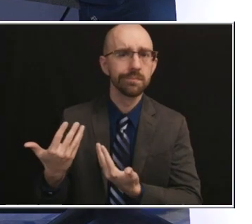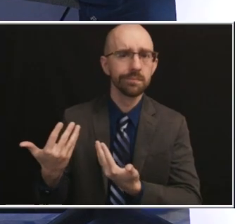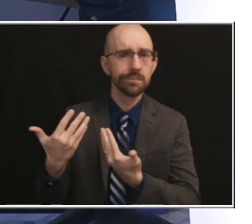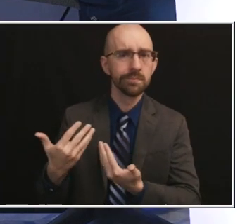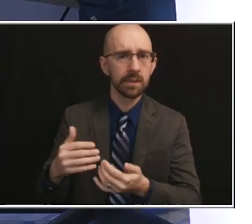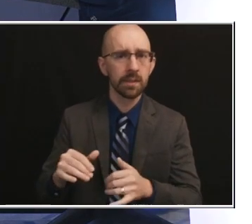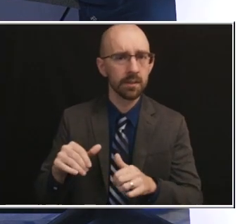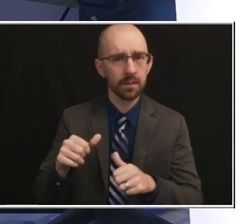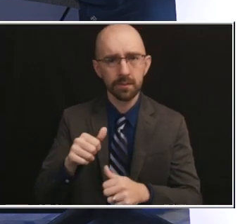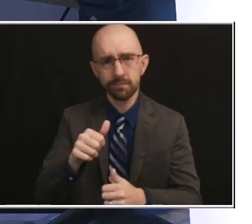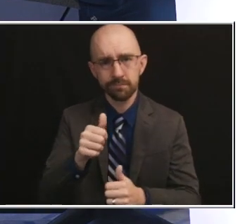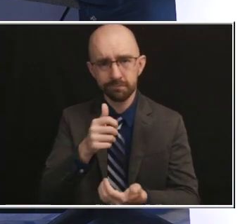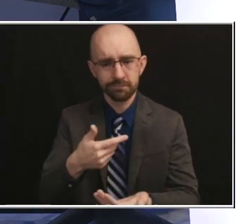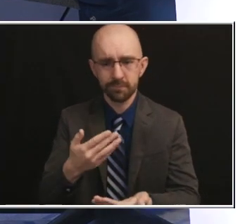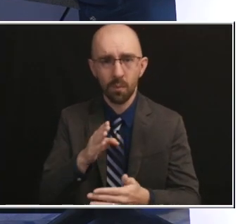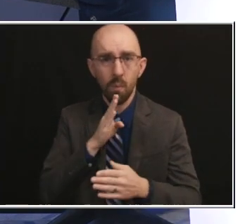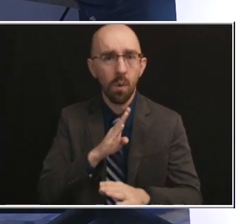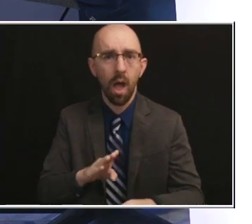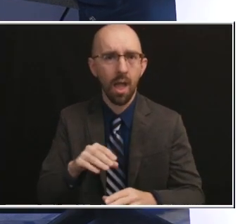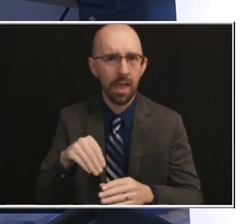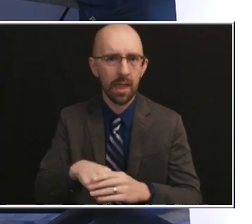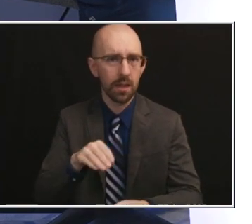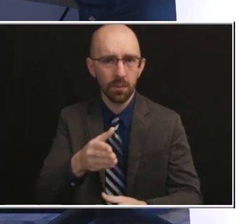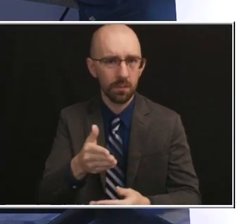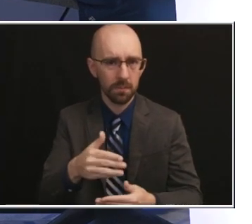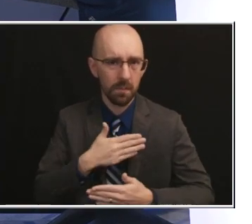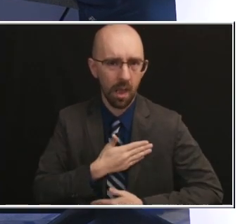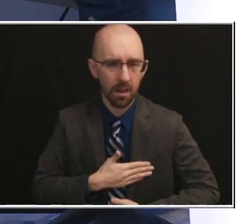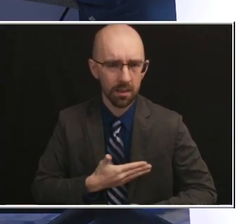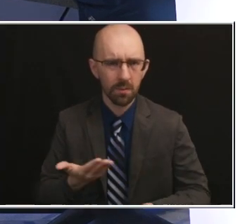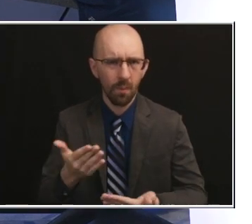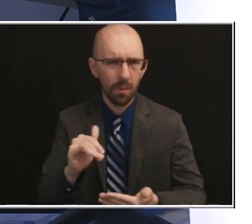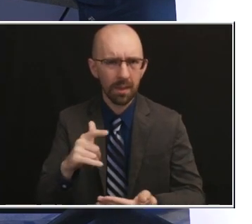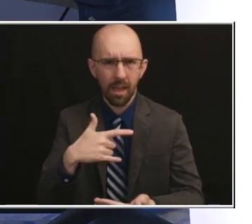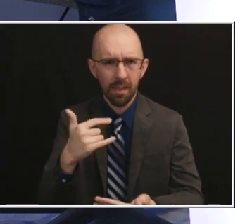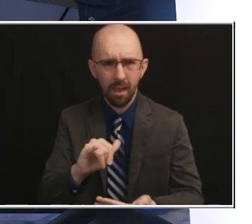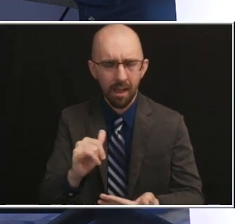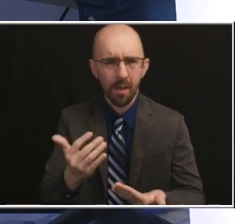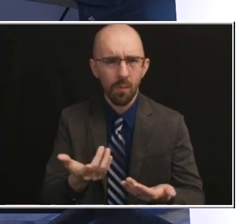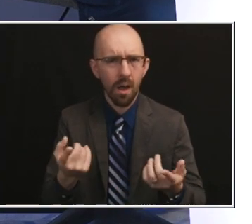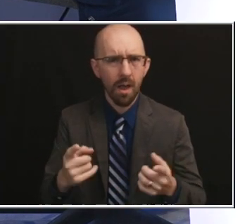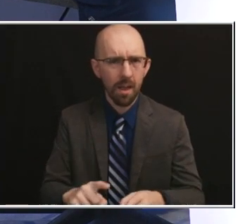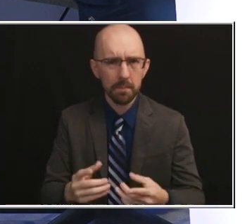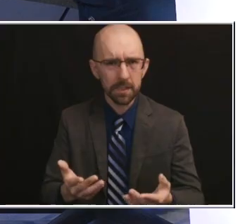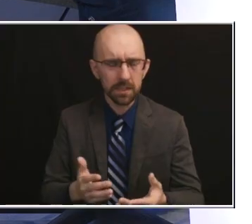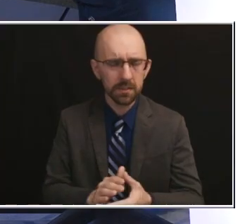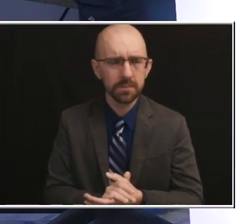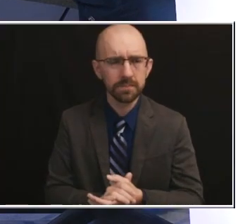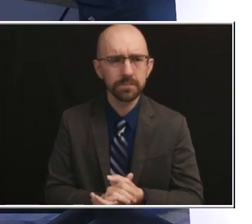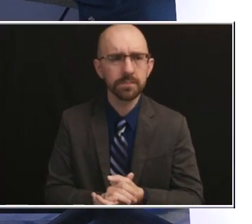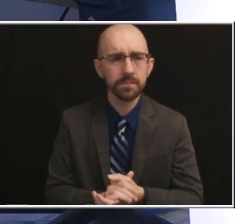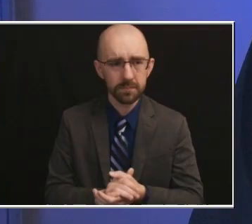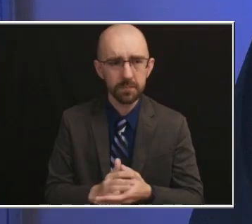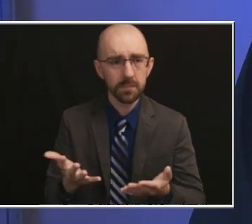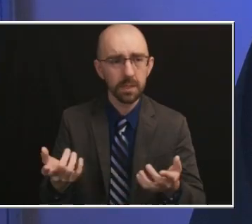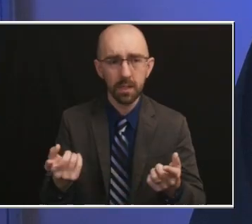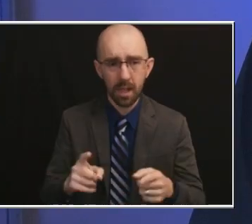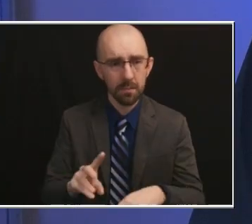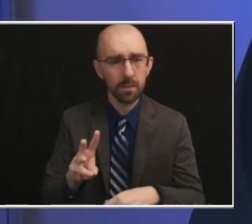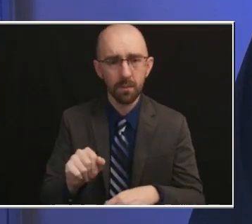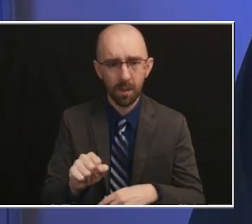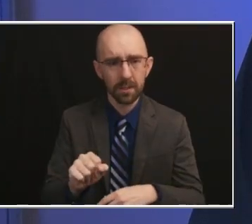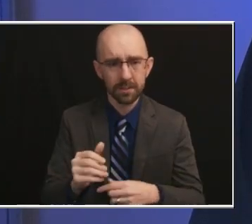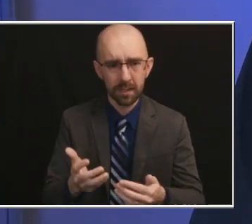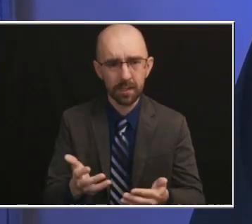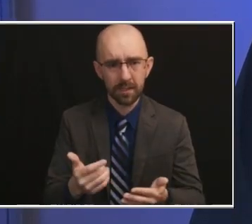in you. What was that like, and what happened? What happened was